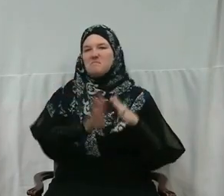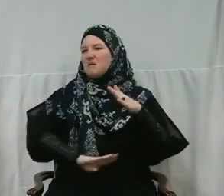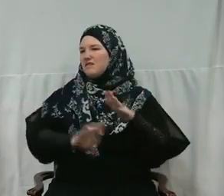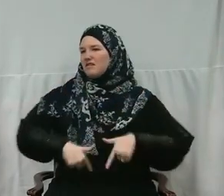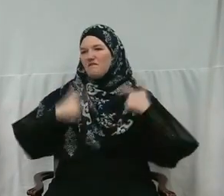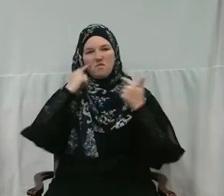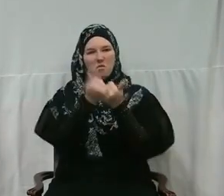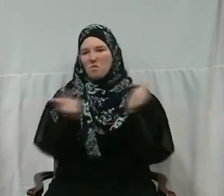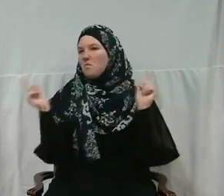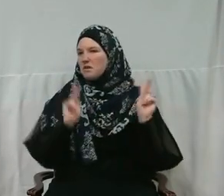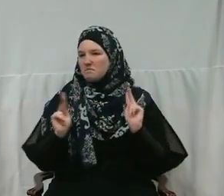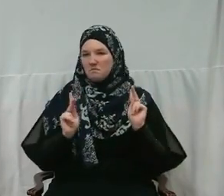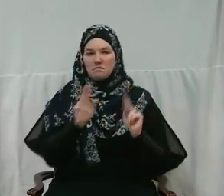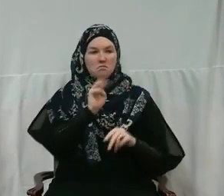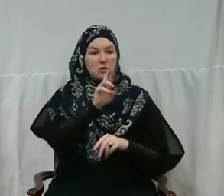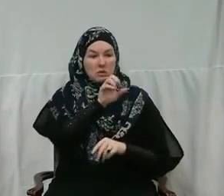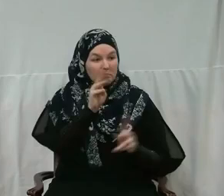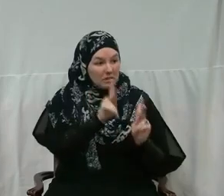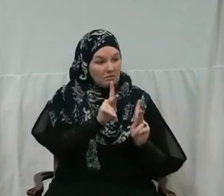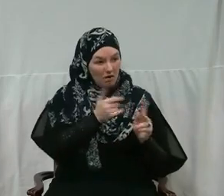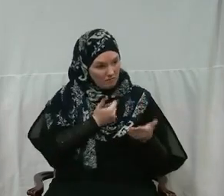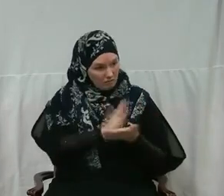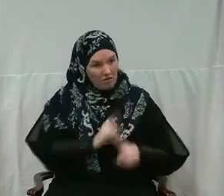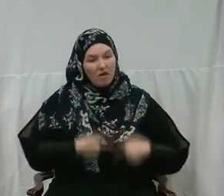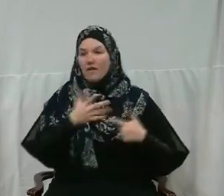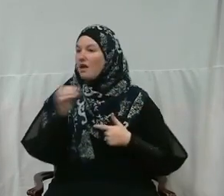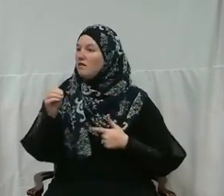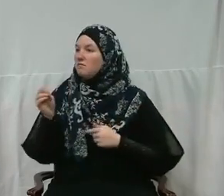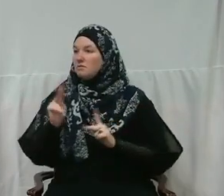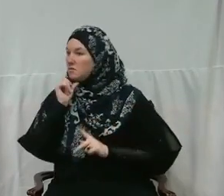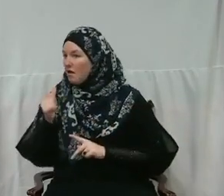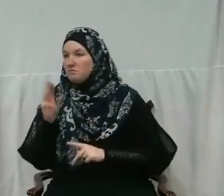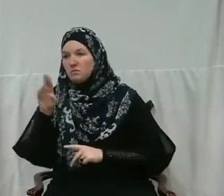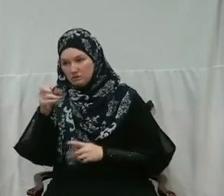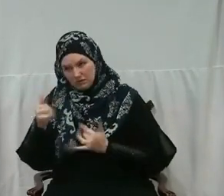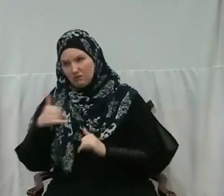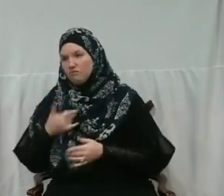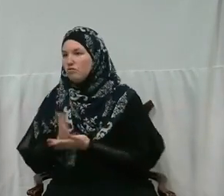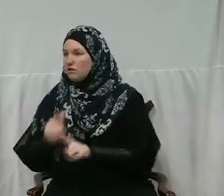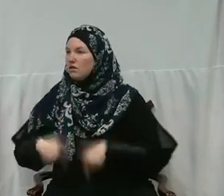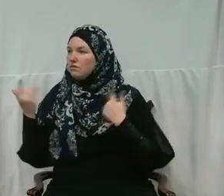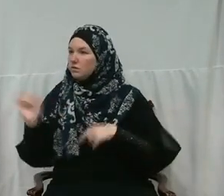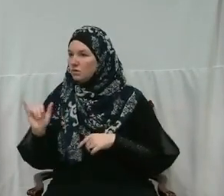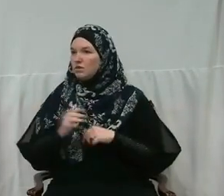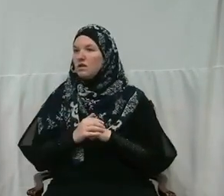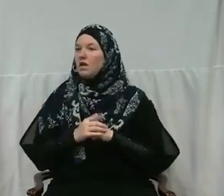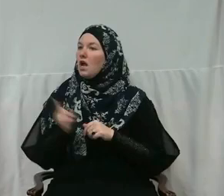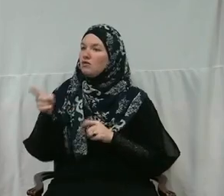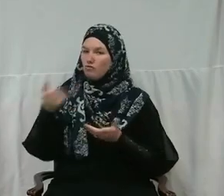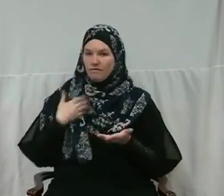being, Muslim and non-Muslim alike. And we spoke about the right to earn your